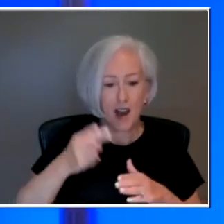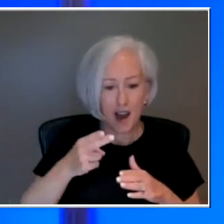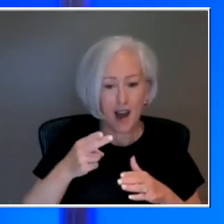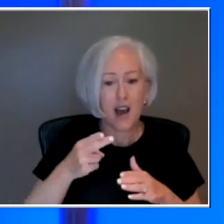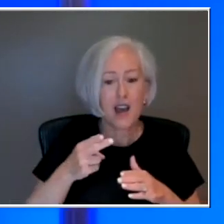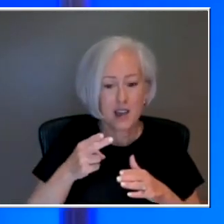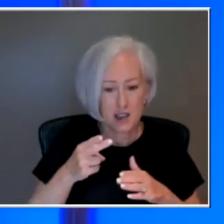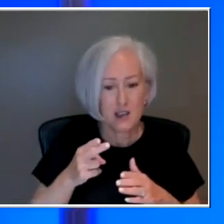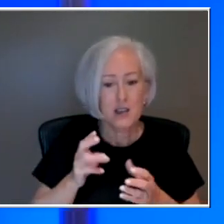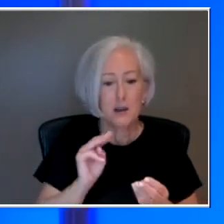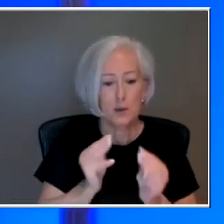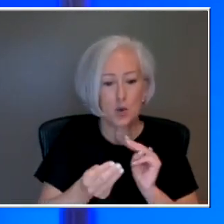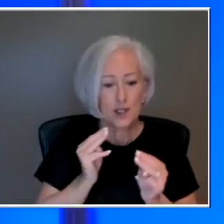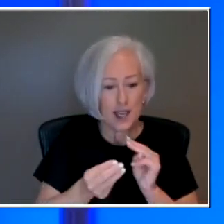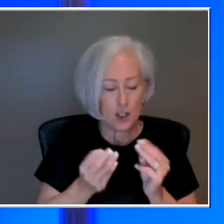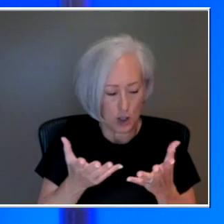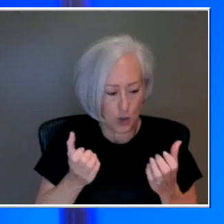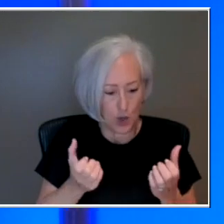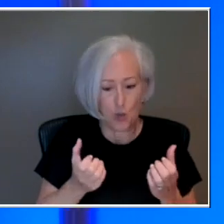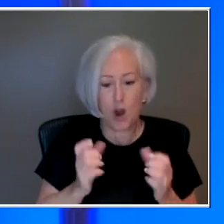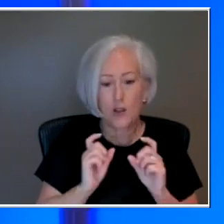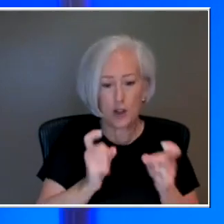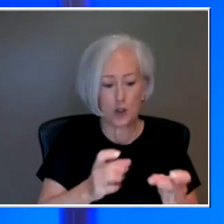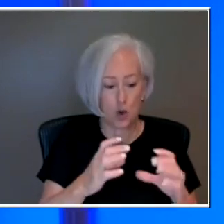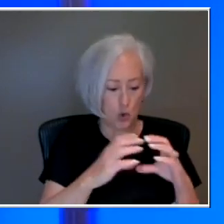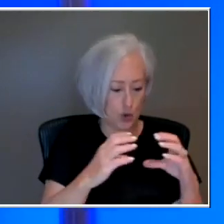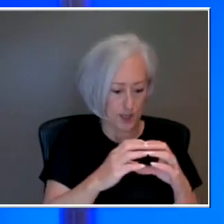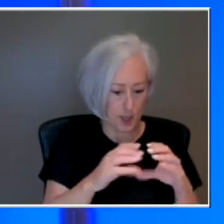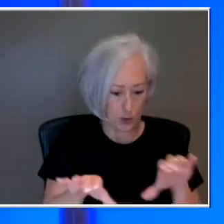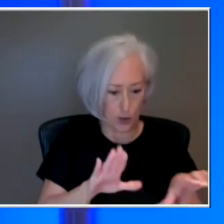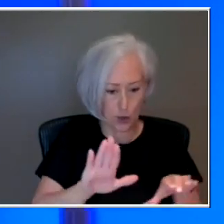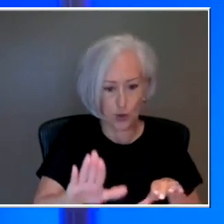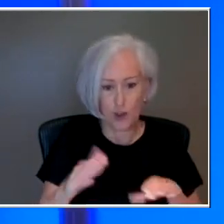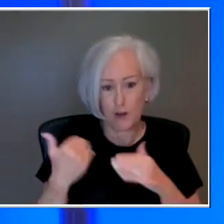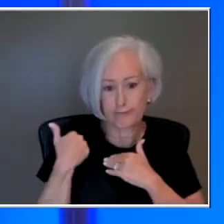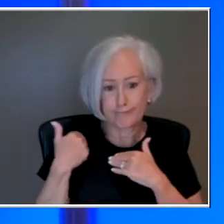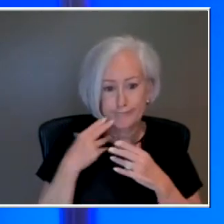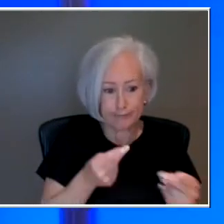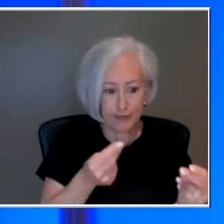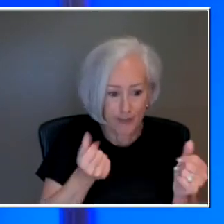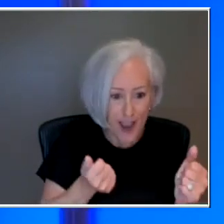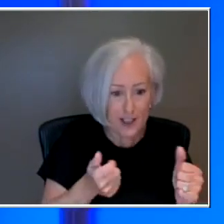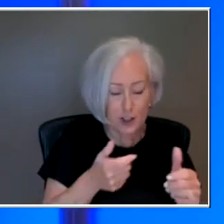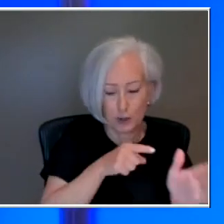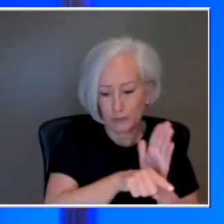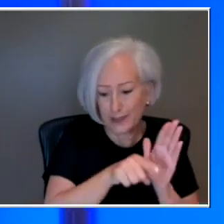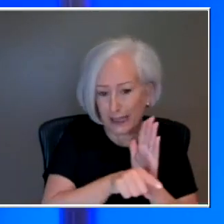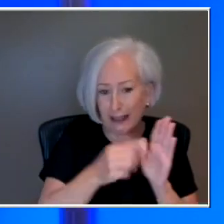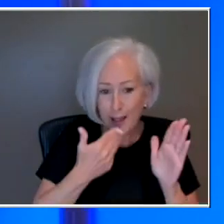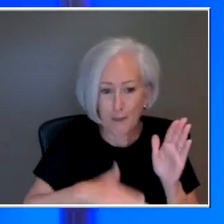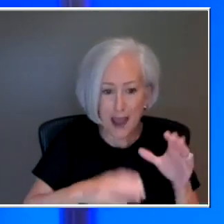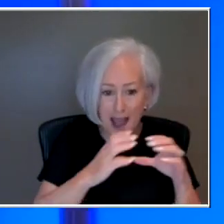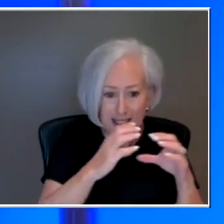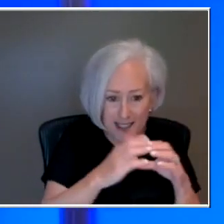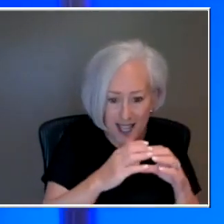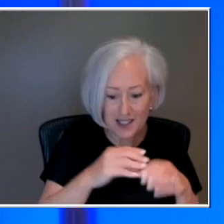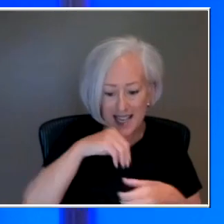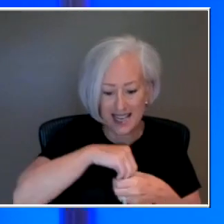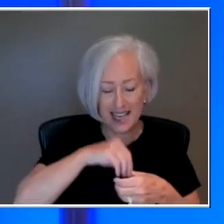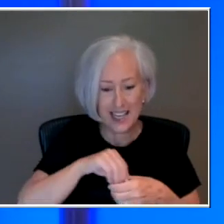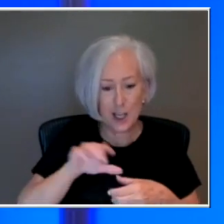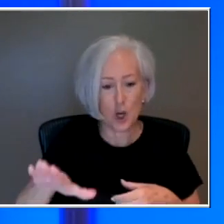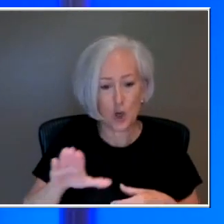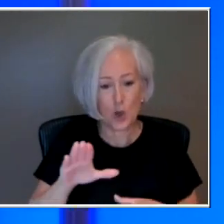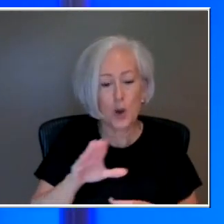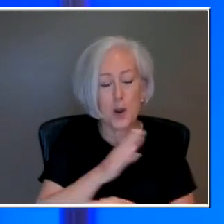their job quickly and get over those, kill off those bad cells that were in Sue's bone marrow.